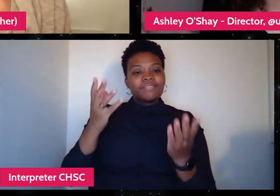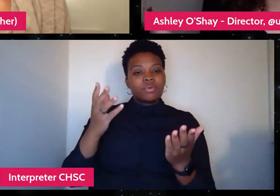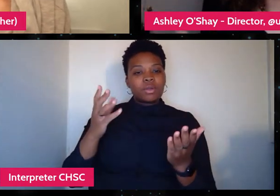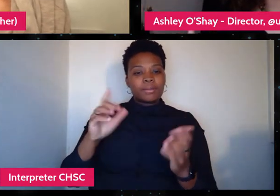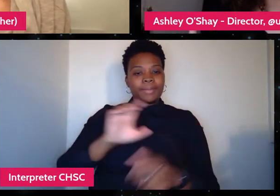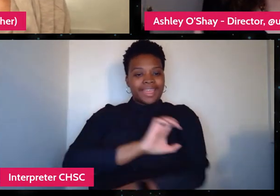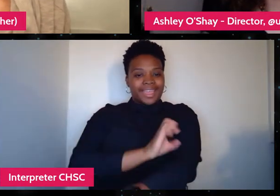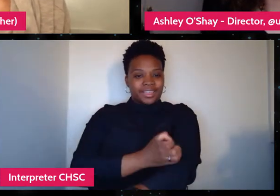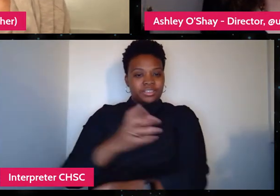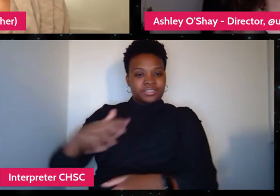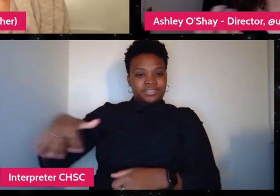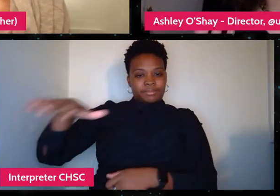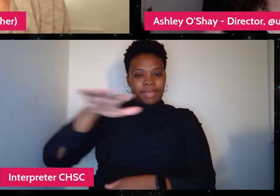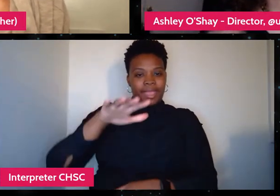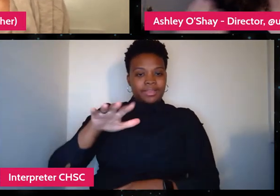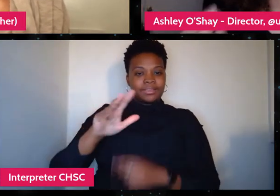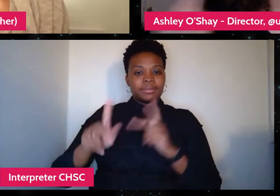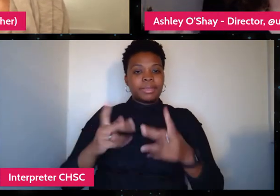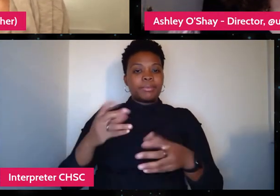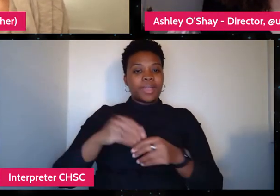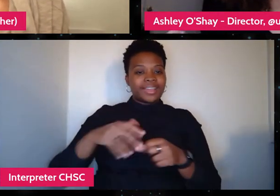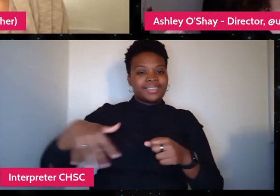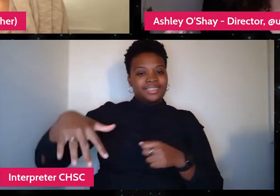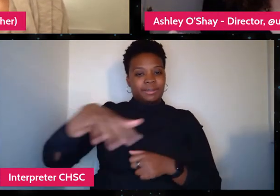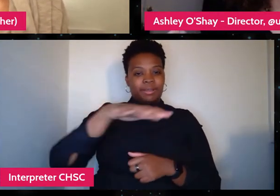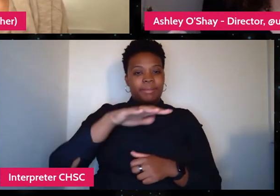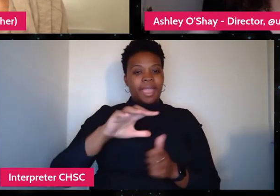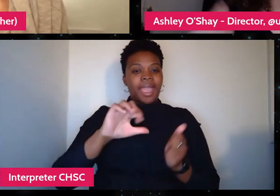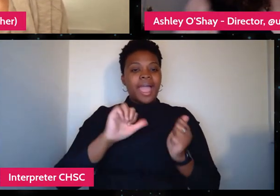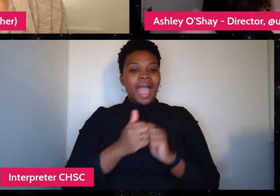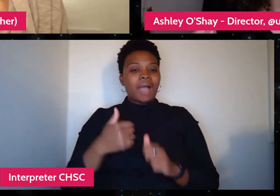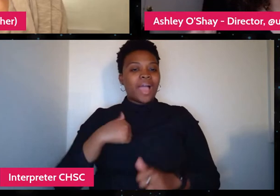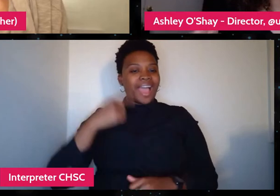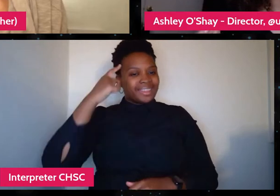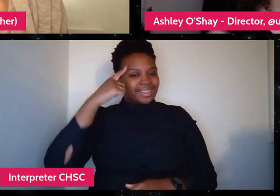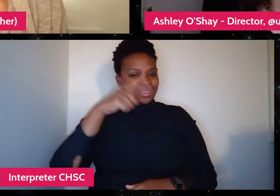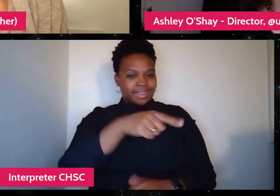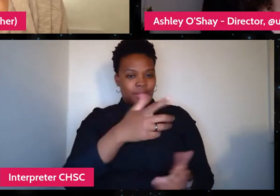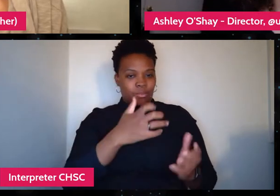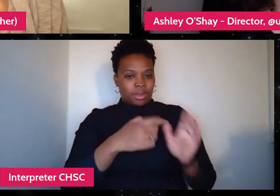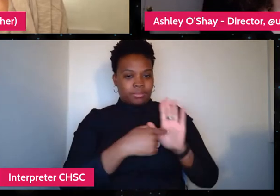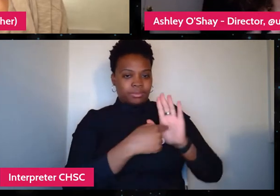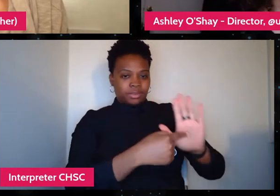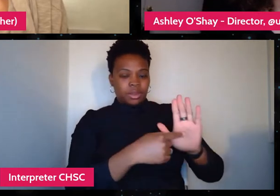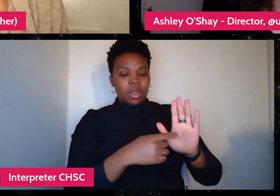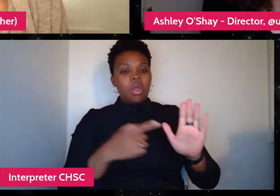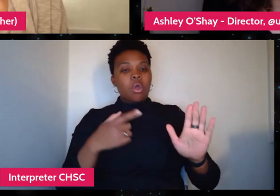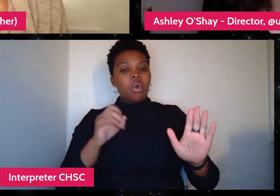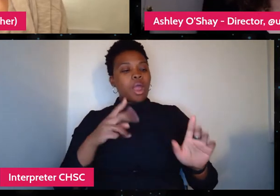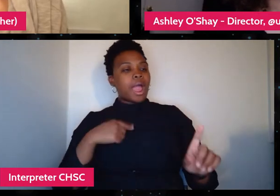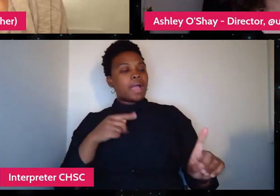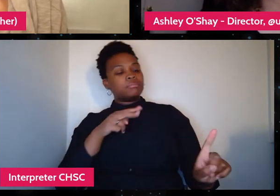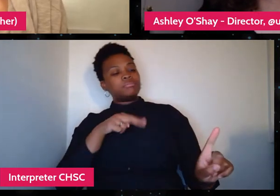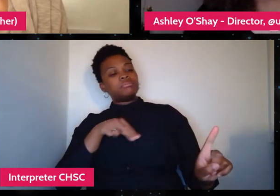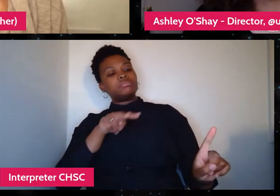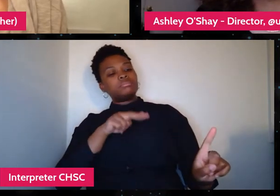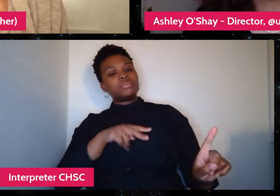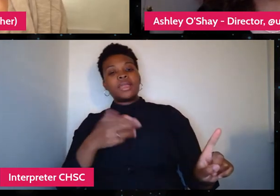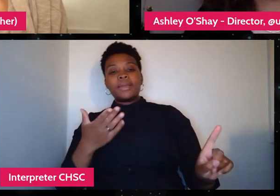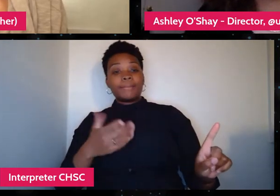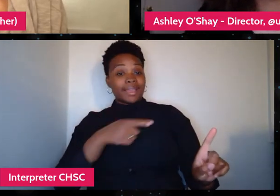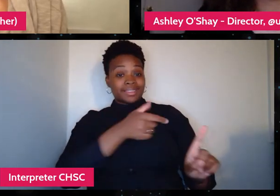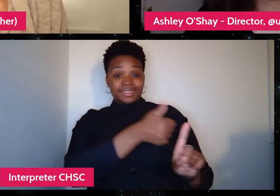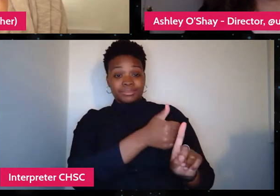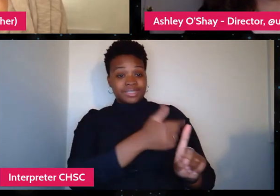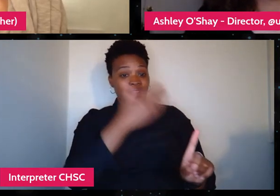space and the people in the space and how I think they would want to be presented, or what I'm observing about their character that they may not see in